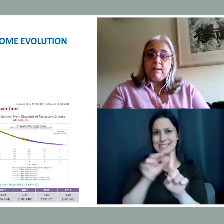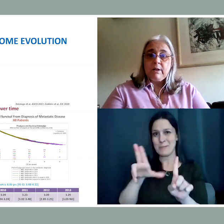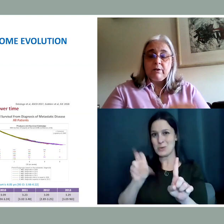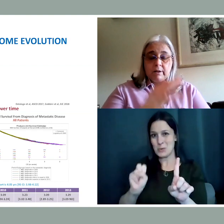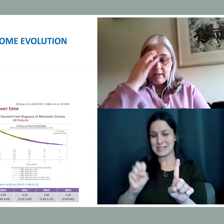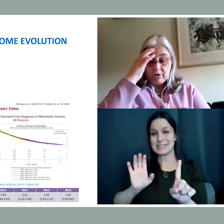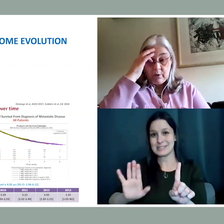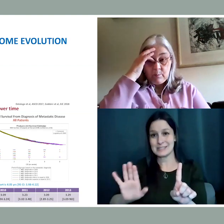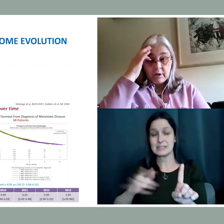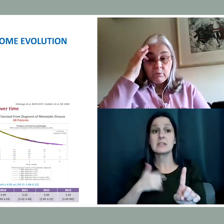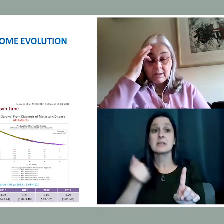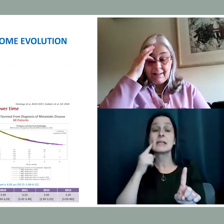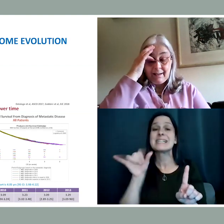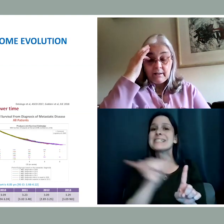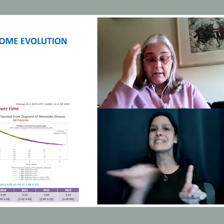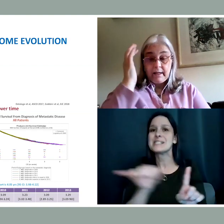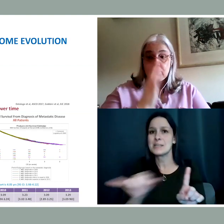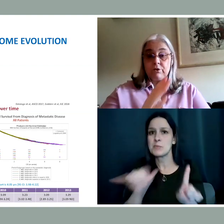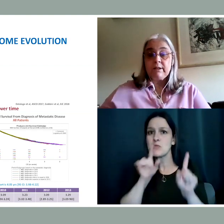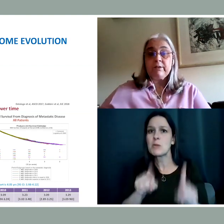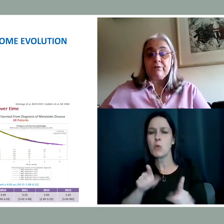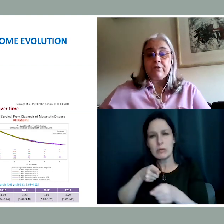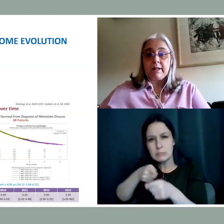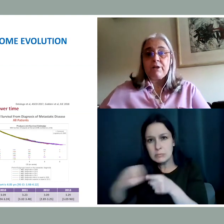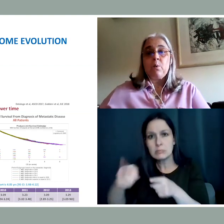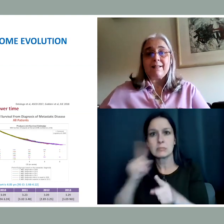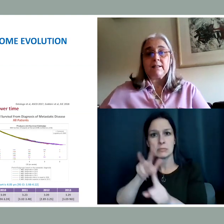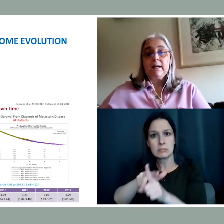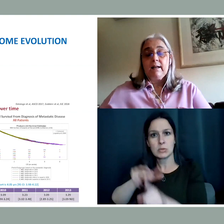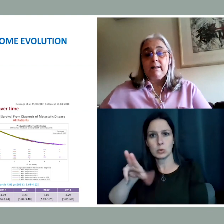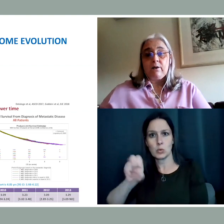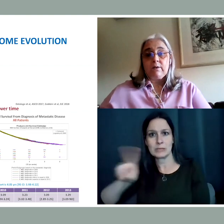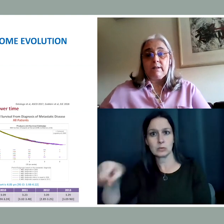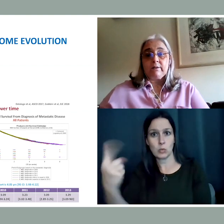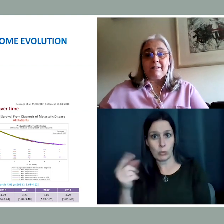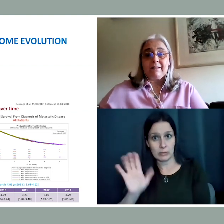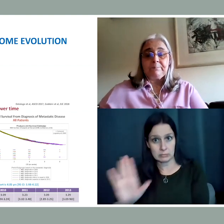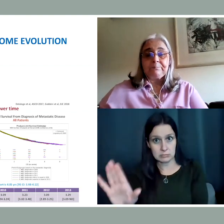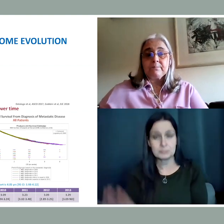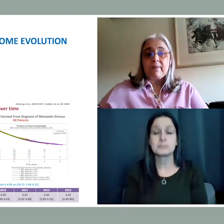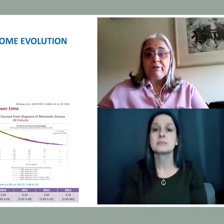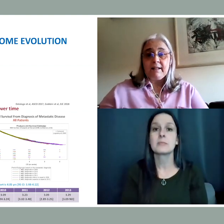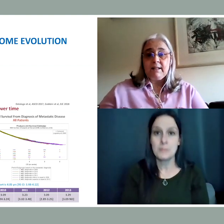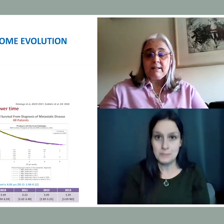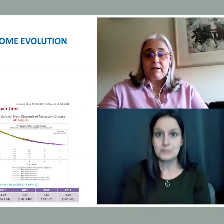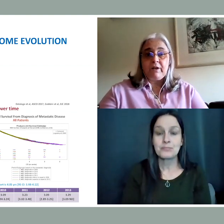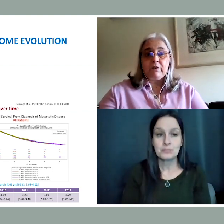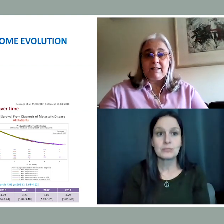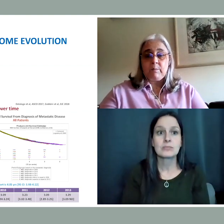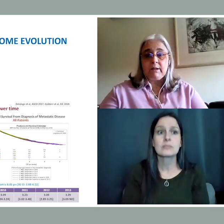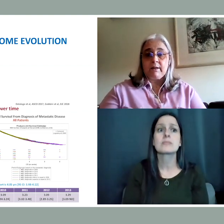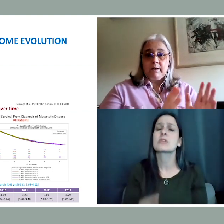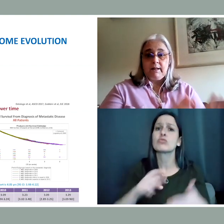a similar report was done exclusively for the US. Now, the findings are